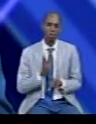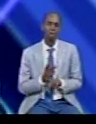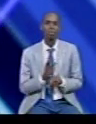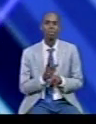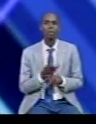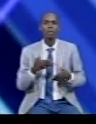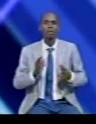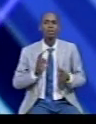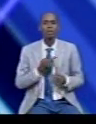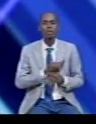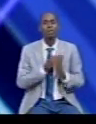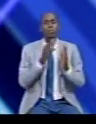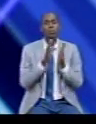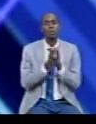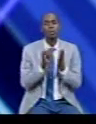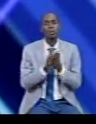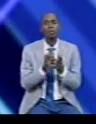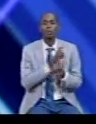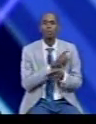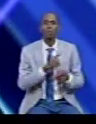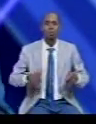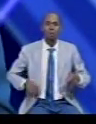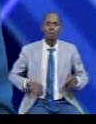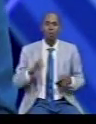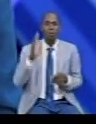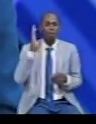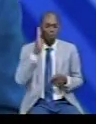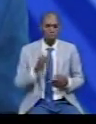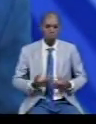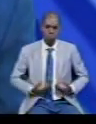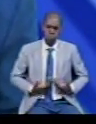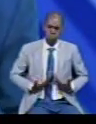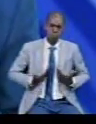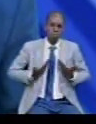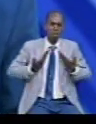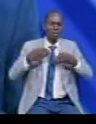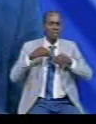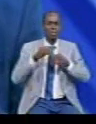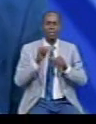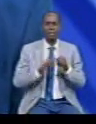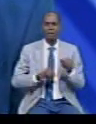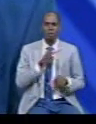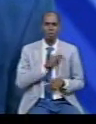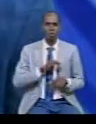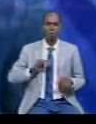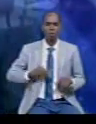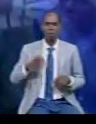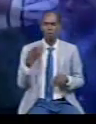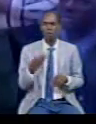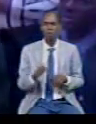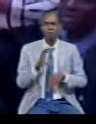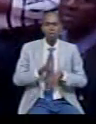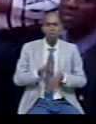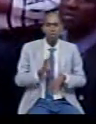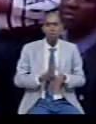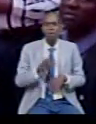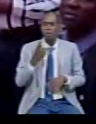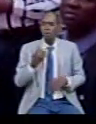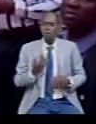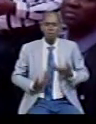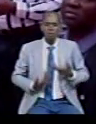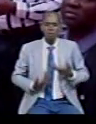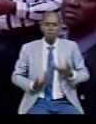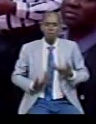Let us pray that the Lord will stir up in every member of the church the zeal, the fire,